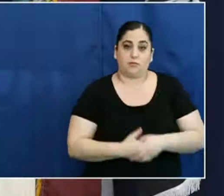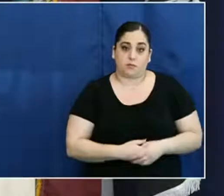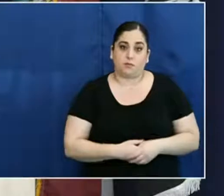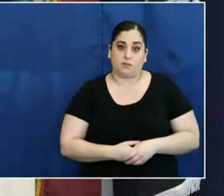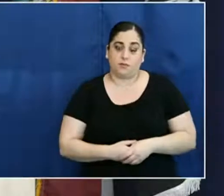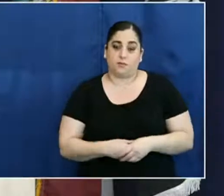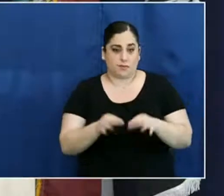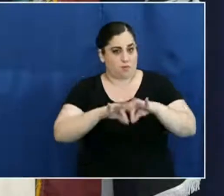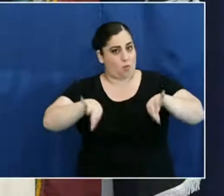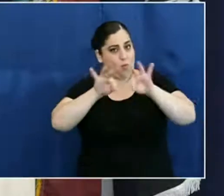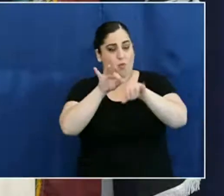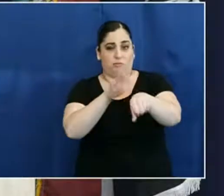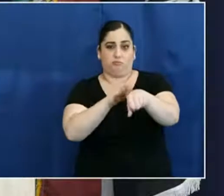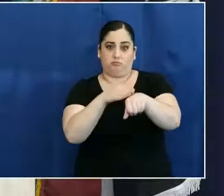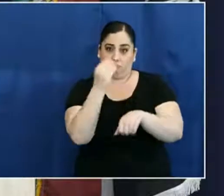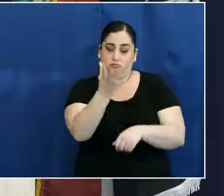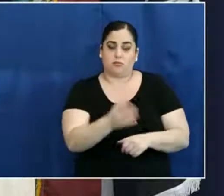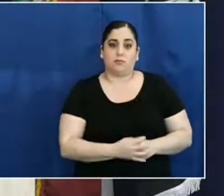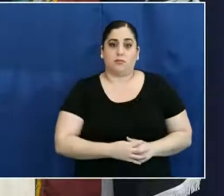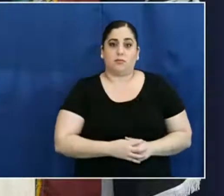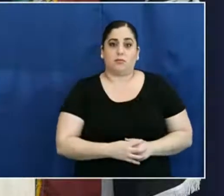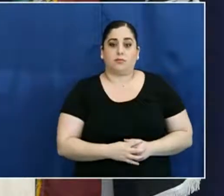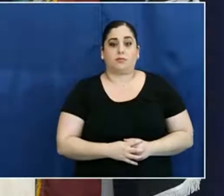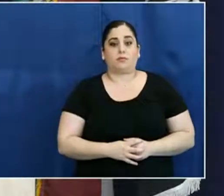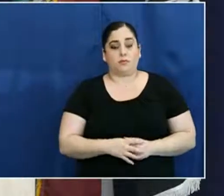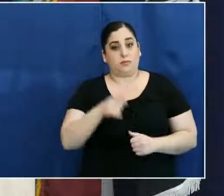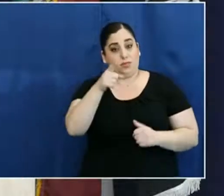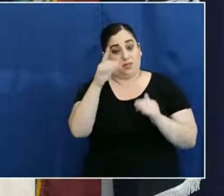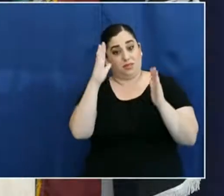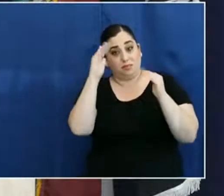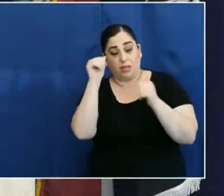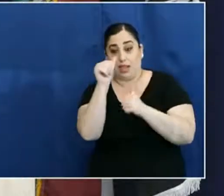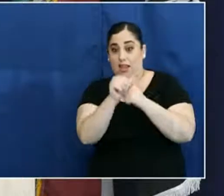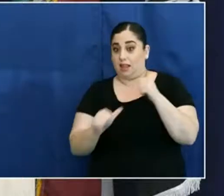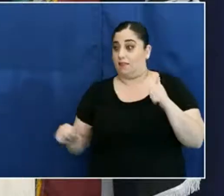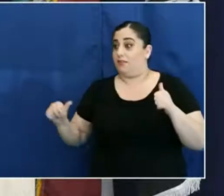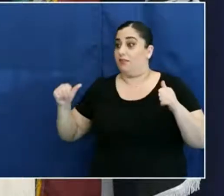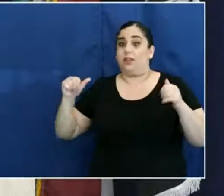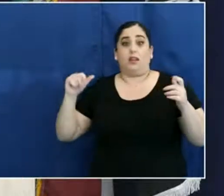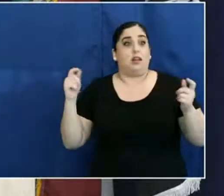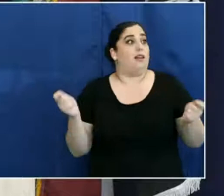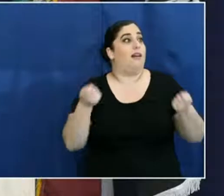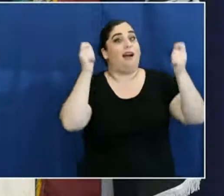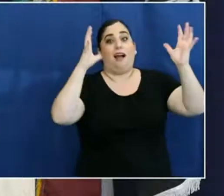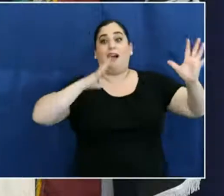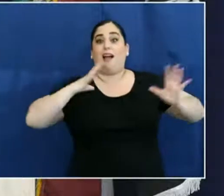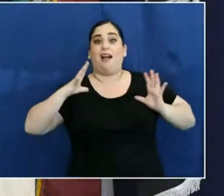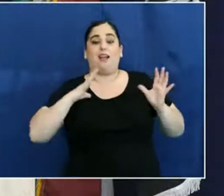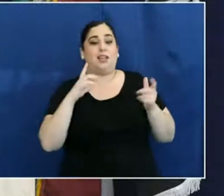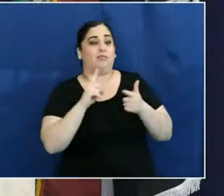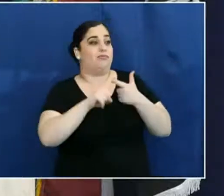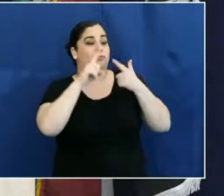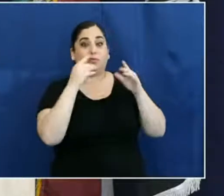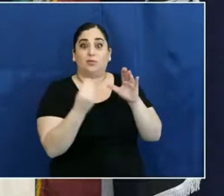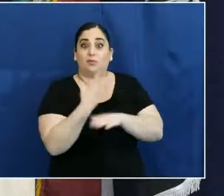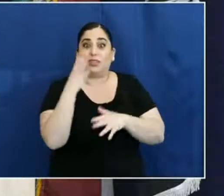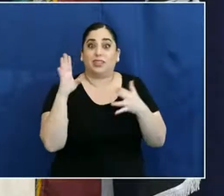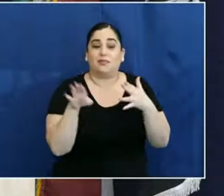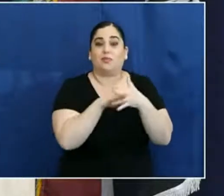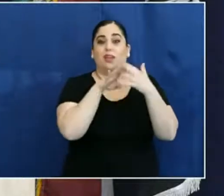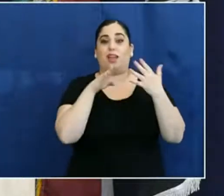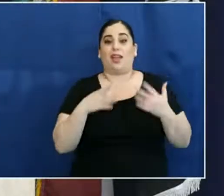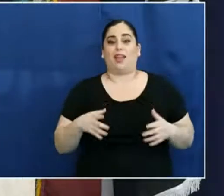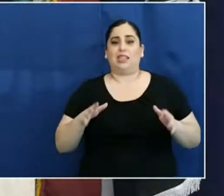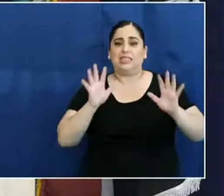continue to hope. But, every one of these holidays and special events and occasions is always a concern. Thanksgiving was